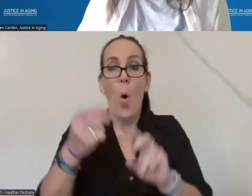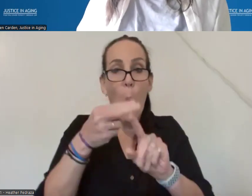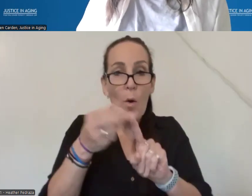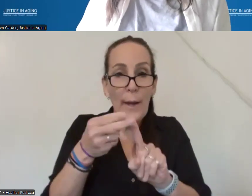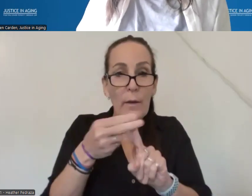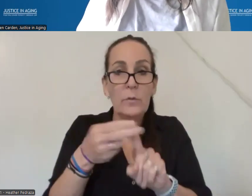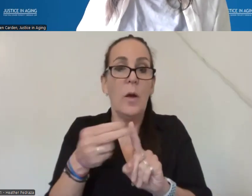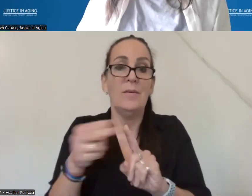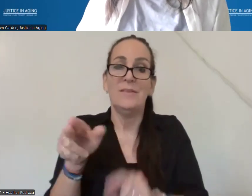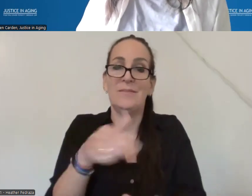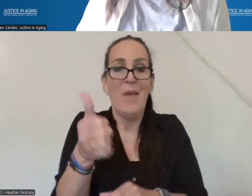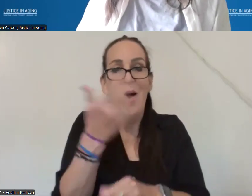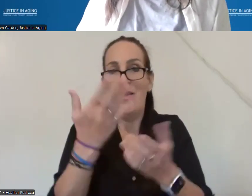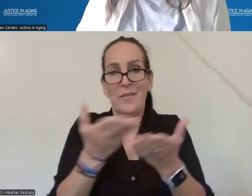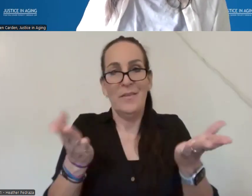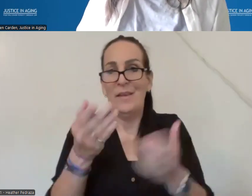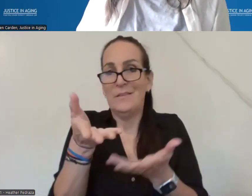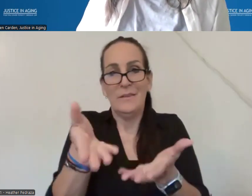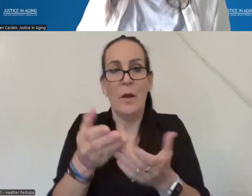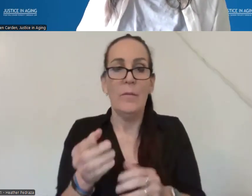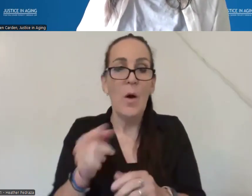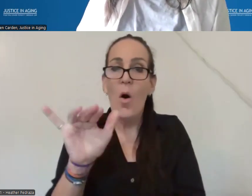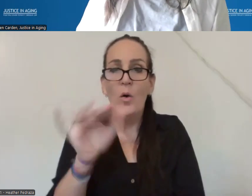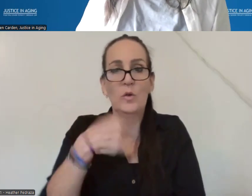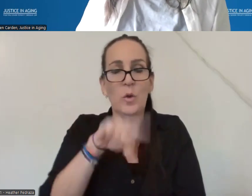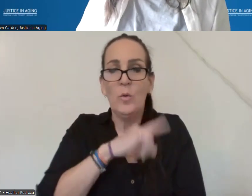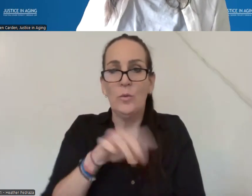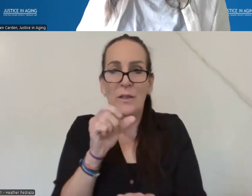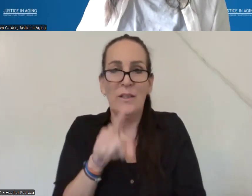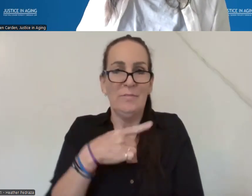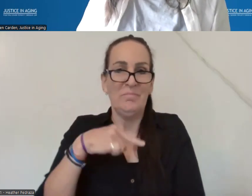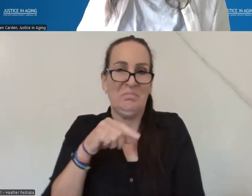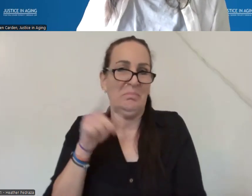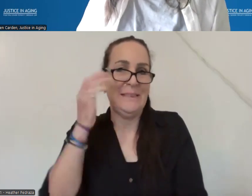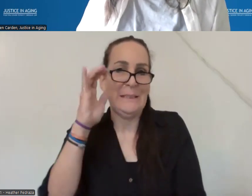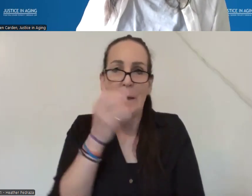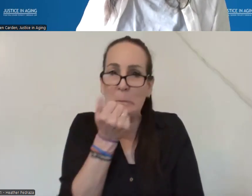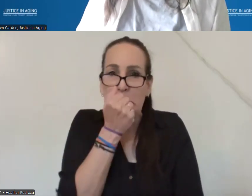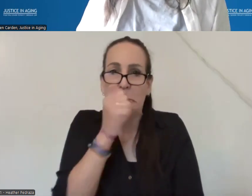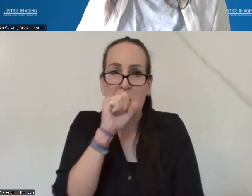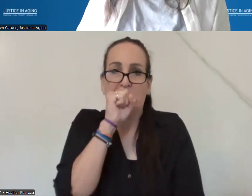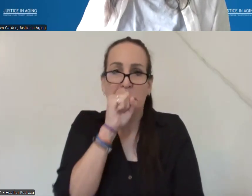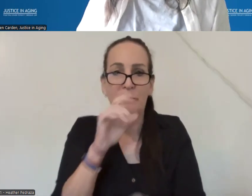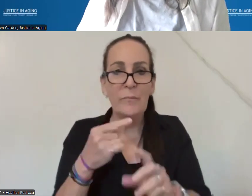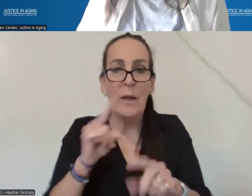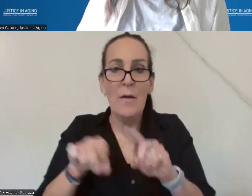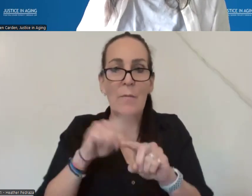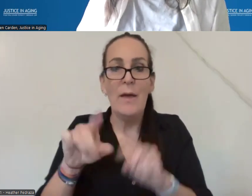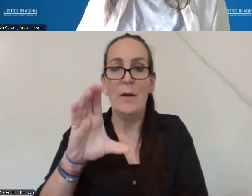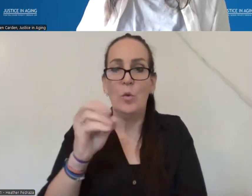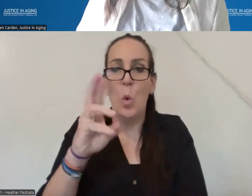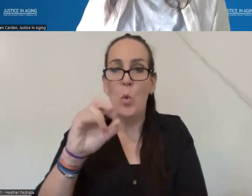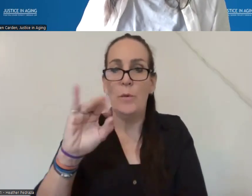talk about is what Corinne highlighted in terms of having services on site. So she mentioned transportation